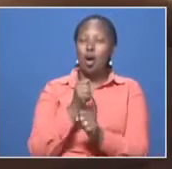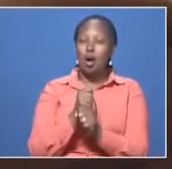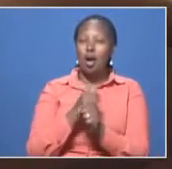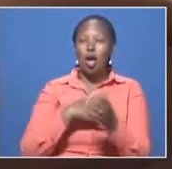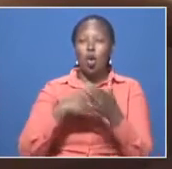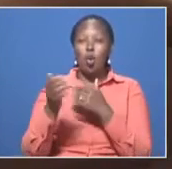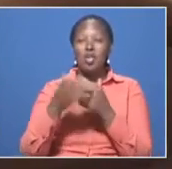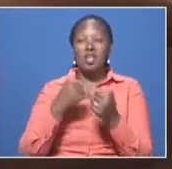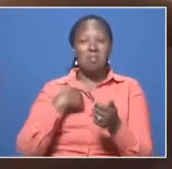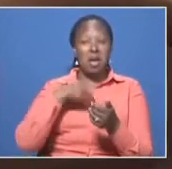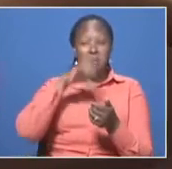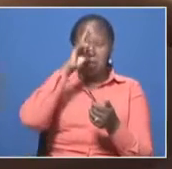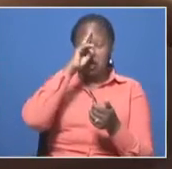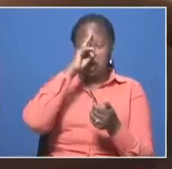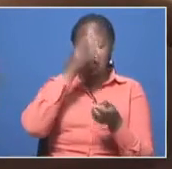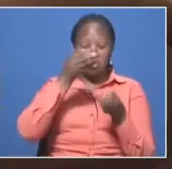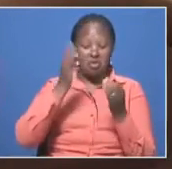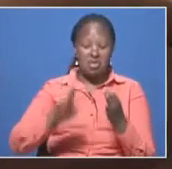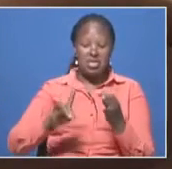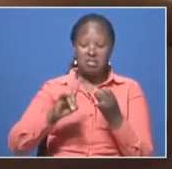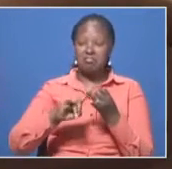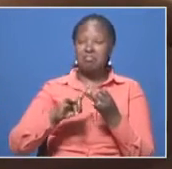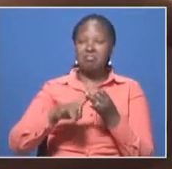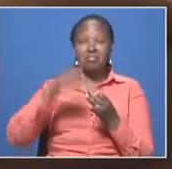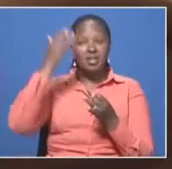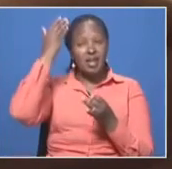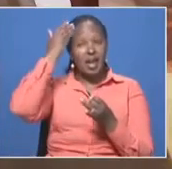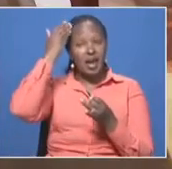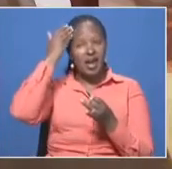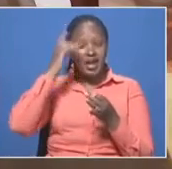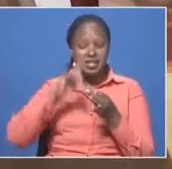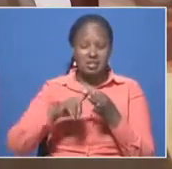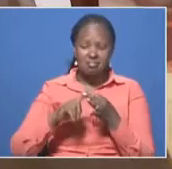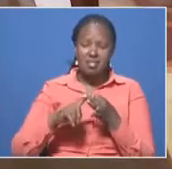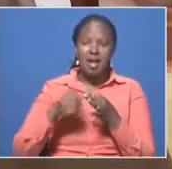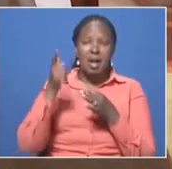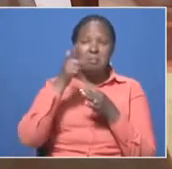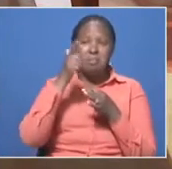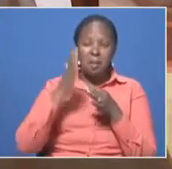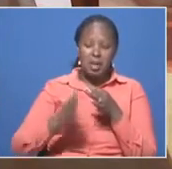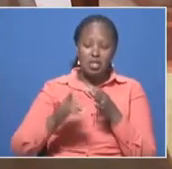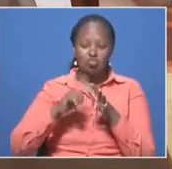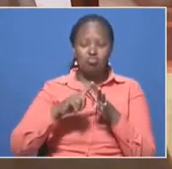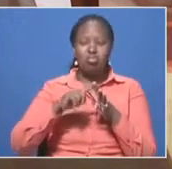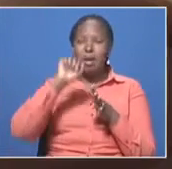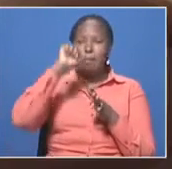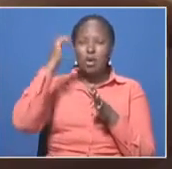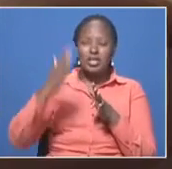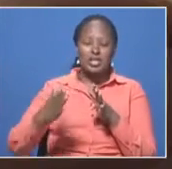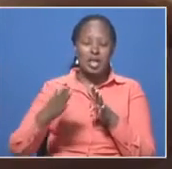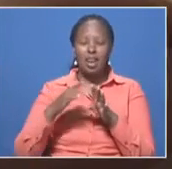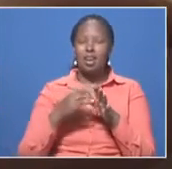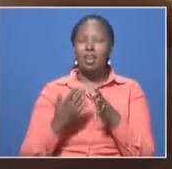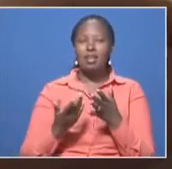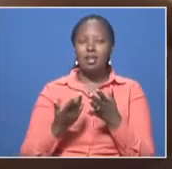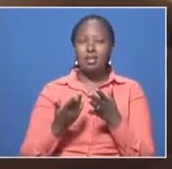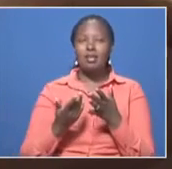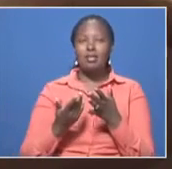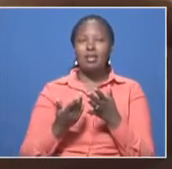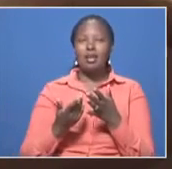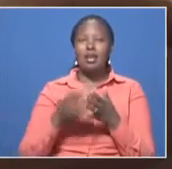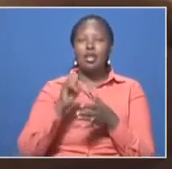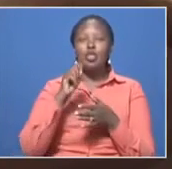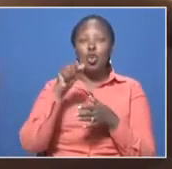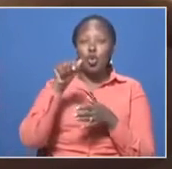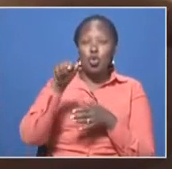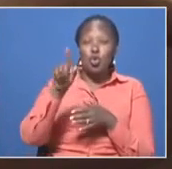I'm a policewoman, whether I am a nurse, whether I'm a journalist, whether I'm a politician. So I think it's